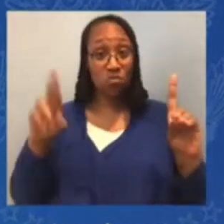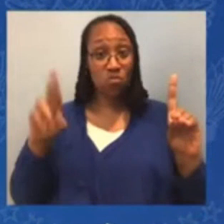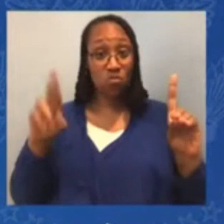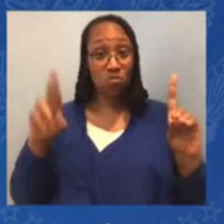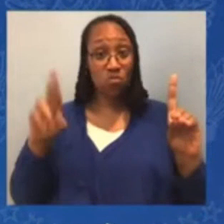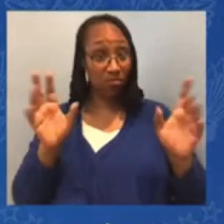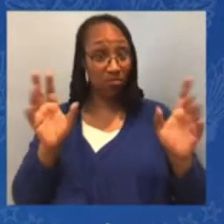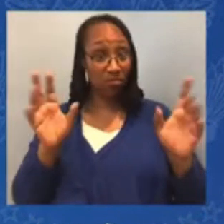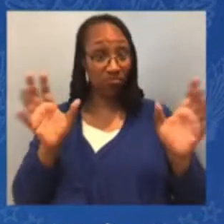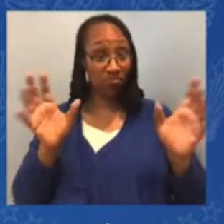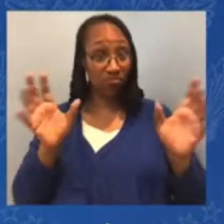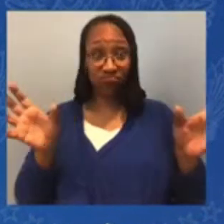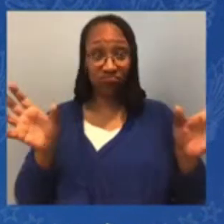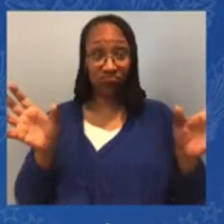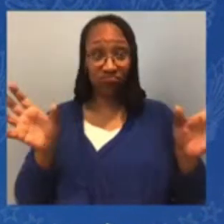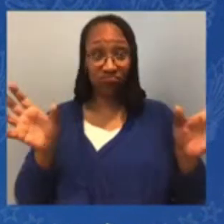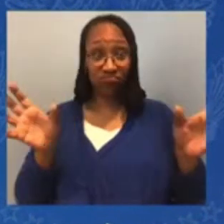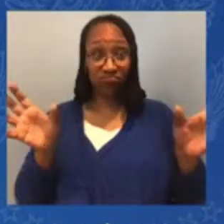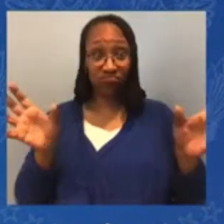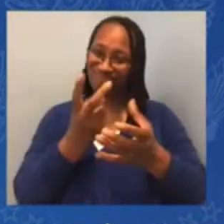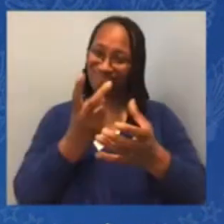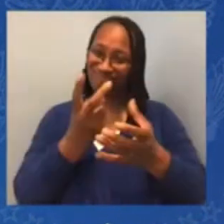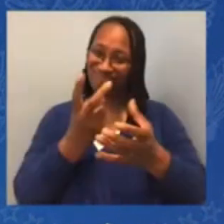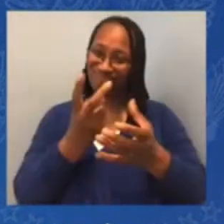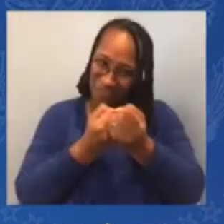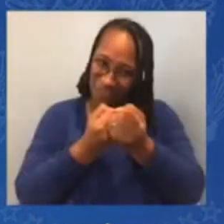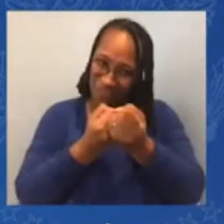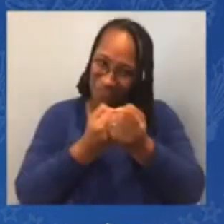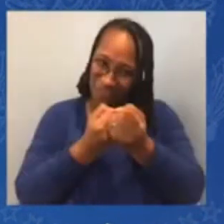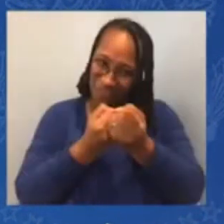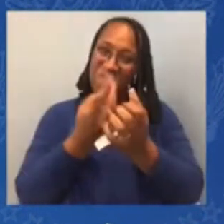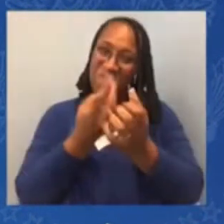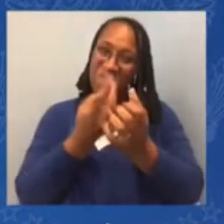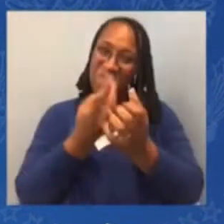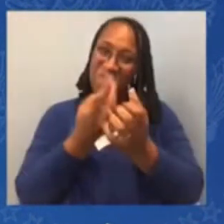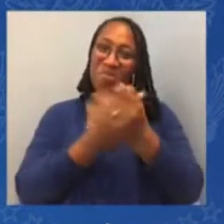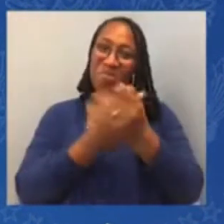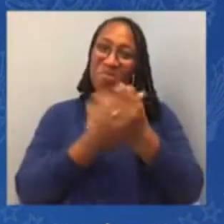whether you're Democrats or Republicans, we all want families to be safe.